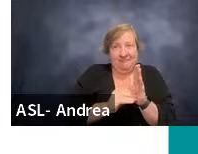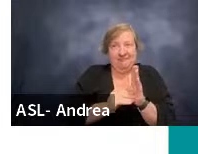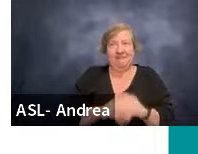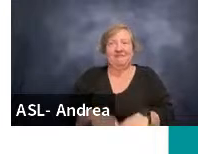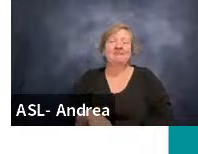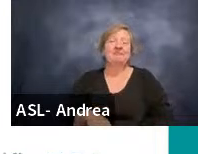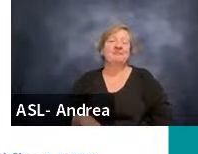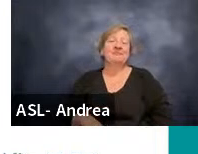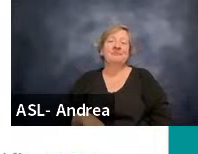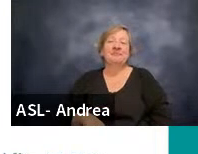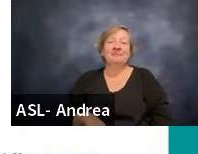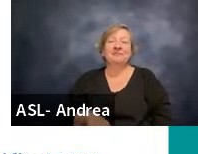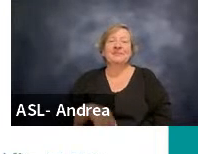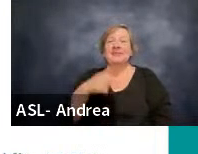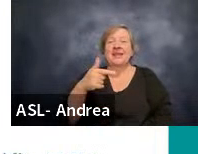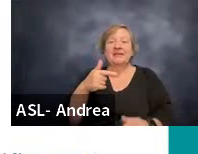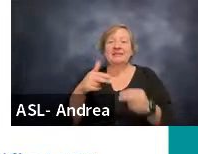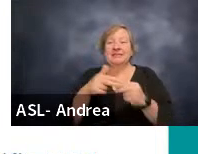Next slide, please.